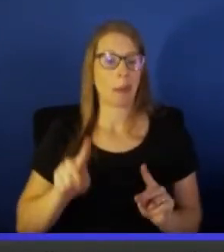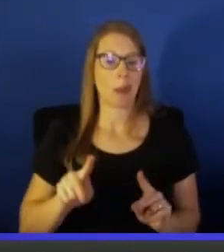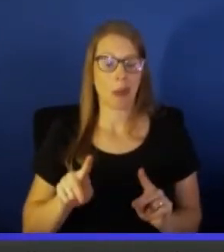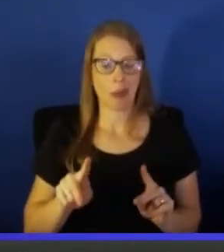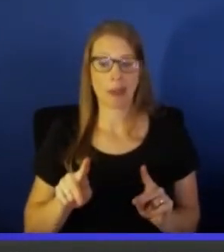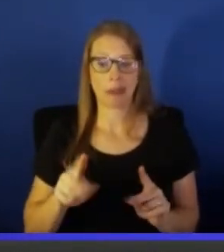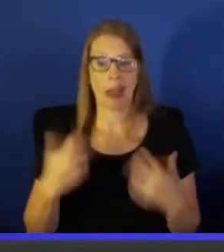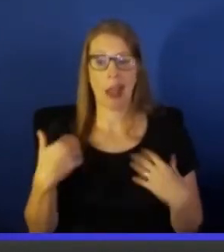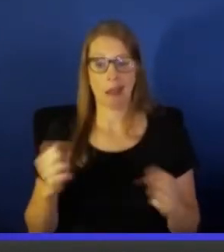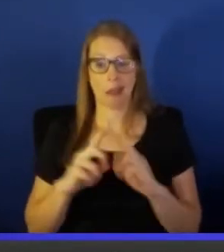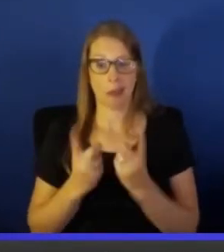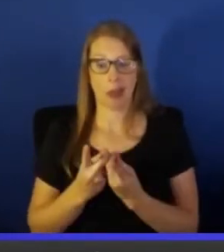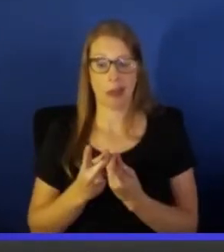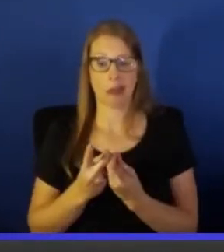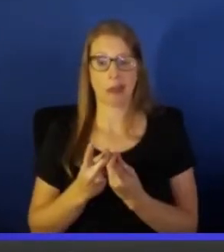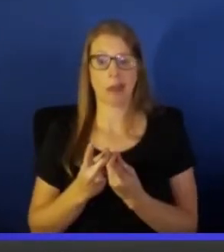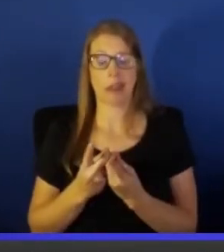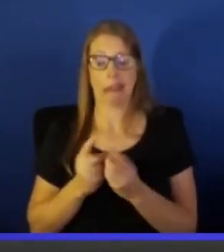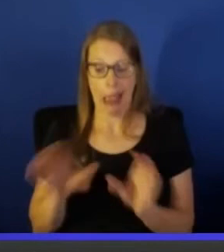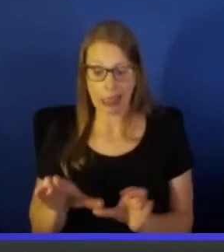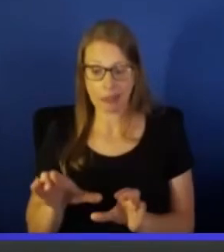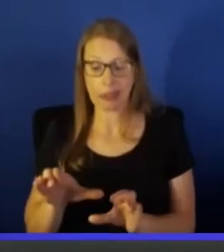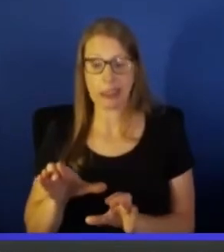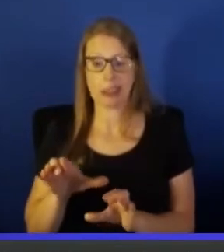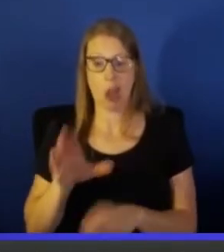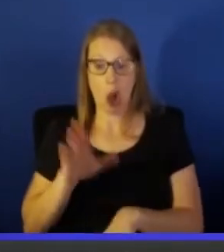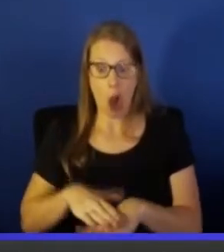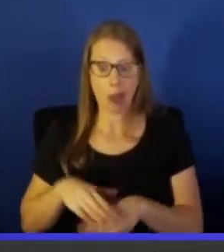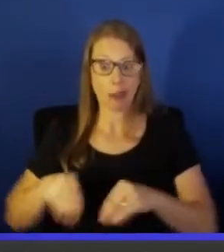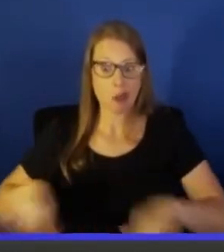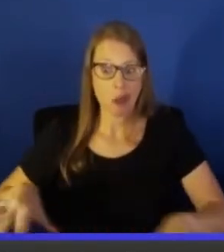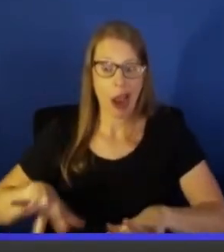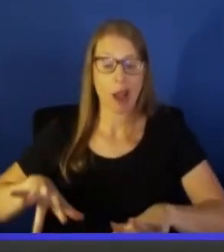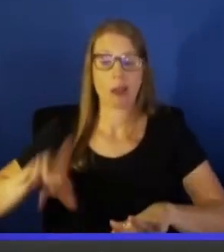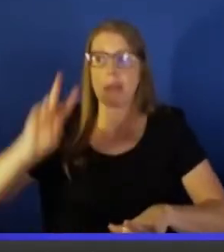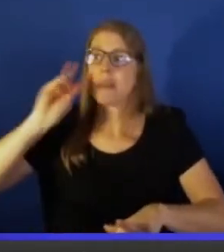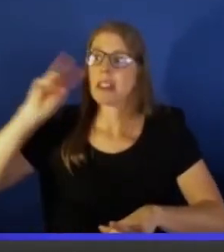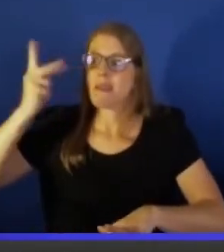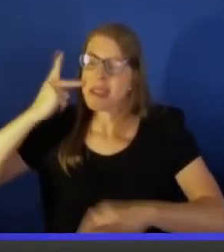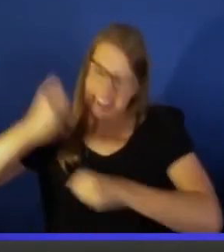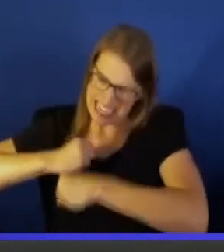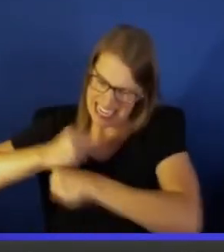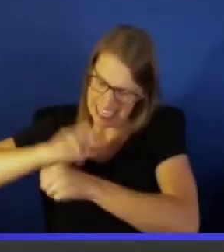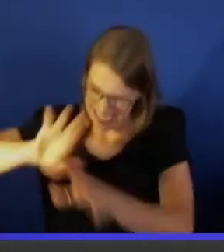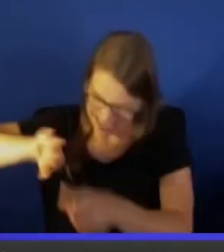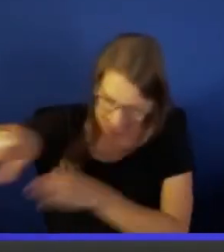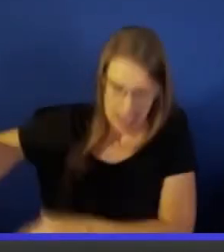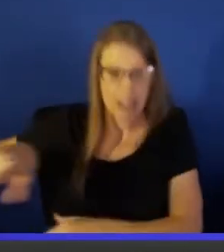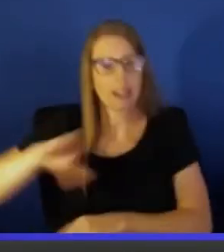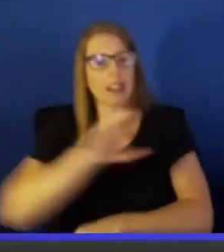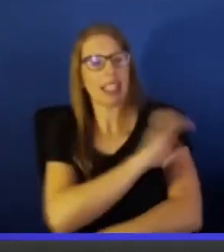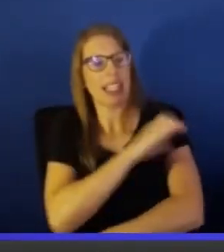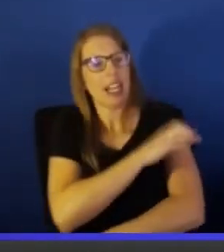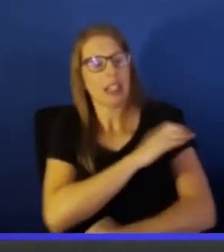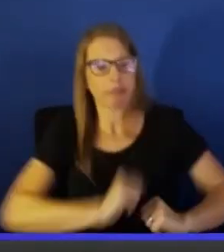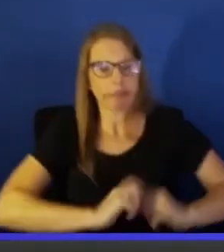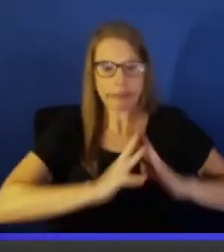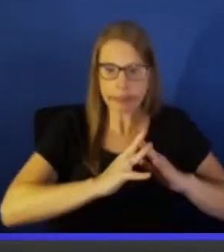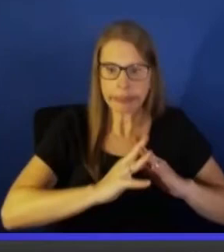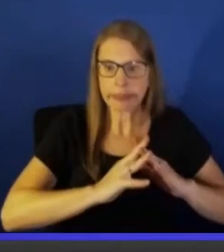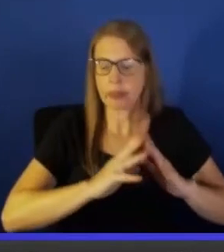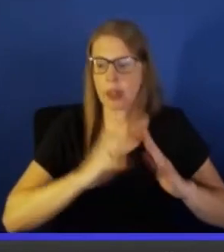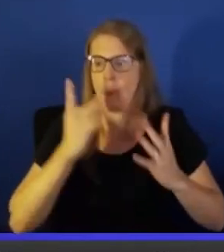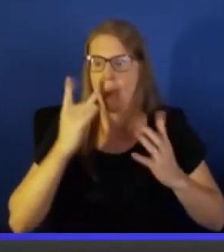who are actively on the ground, fighting disinformation, being out there doing the clinics everywhere throughout the city so that everyone would have access